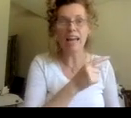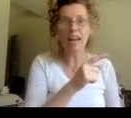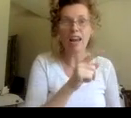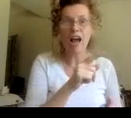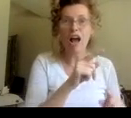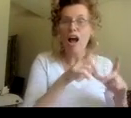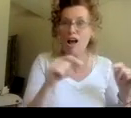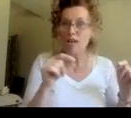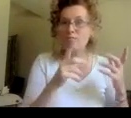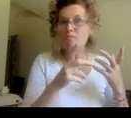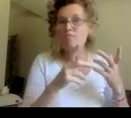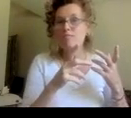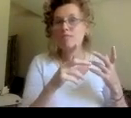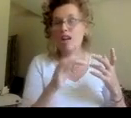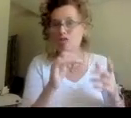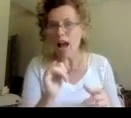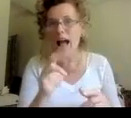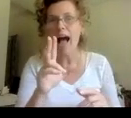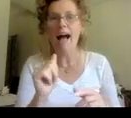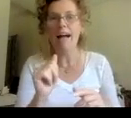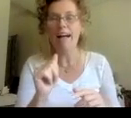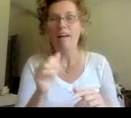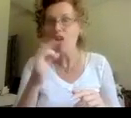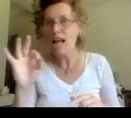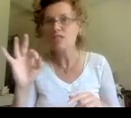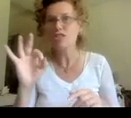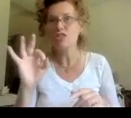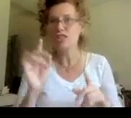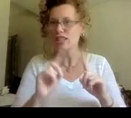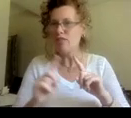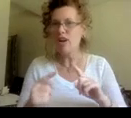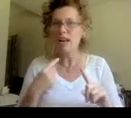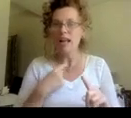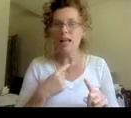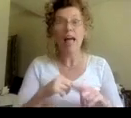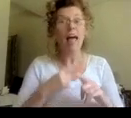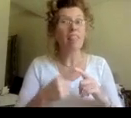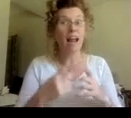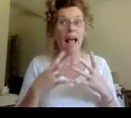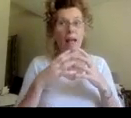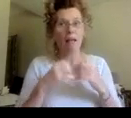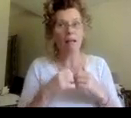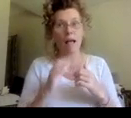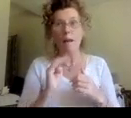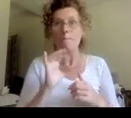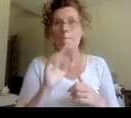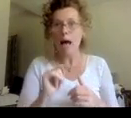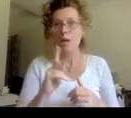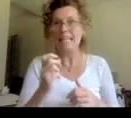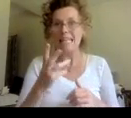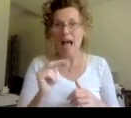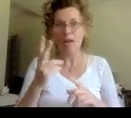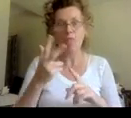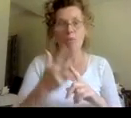French accent, the Italian accent, all in English, right? And then I had a meltdown. There was one moment in that 3